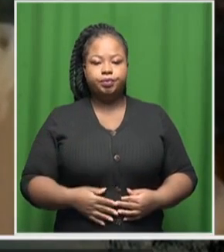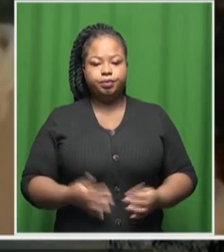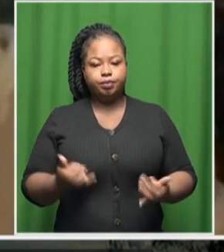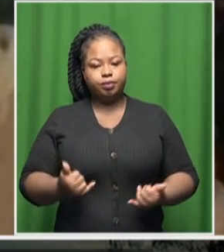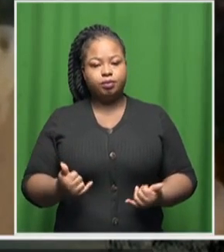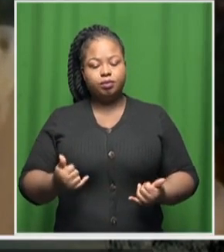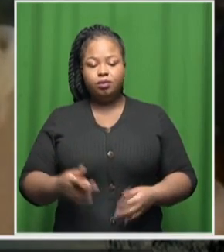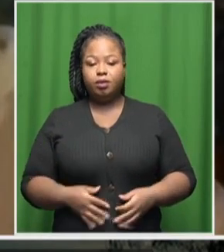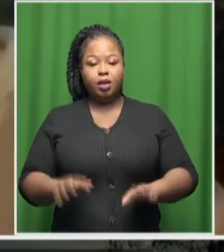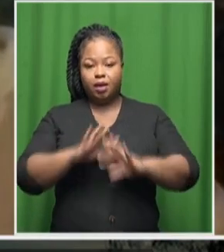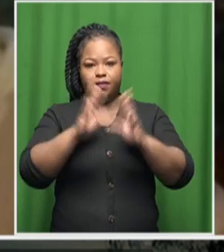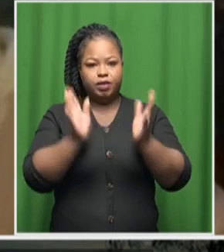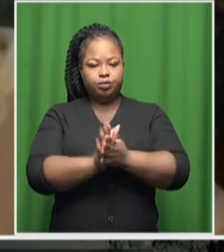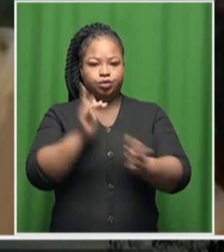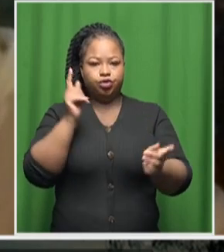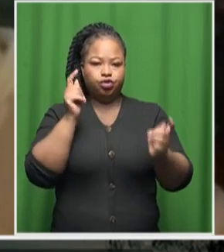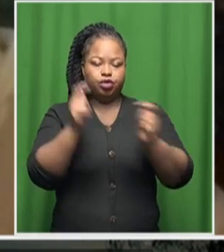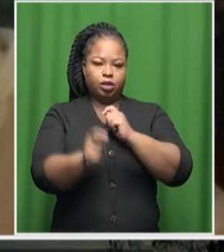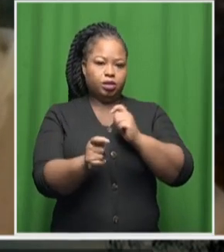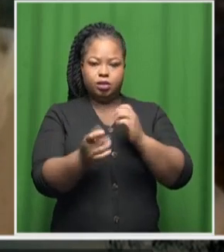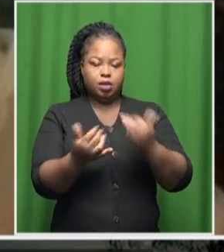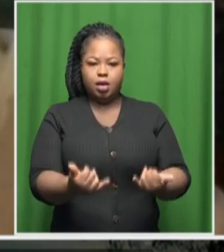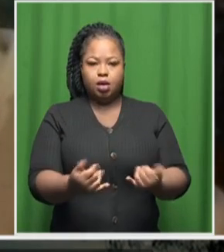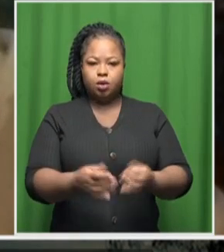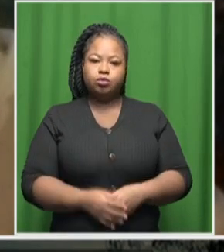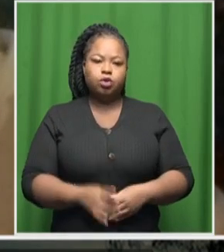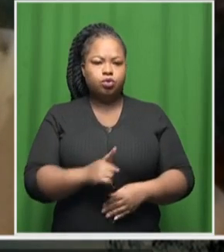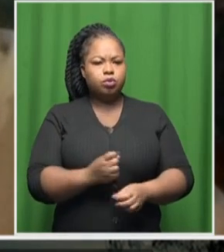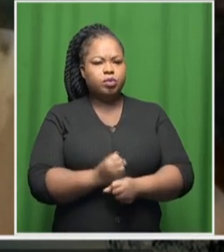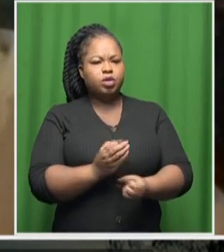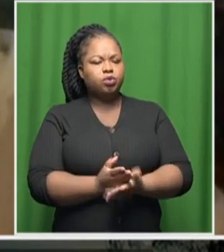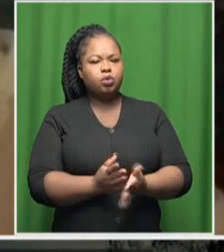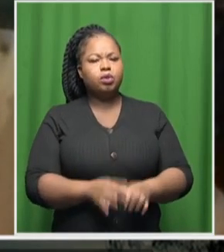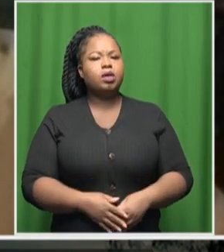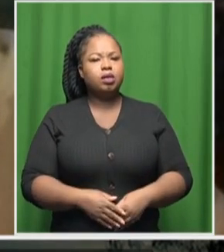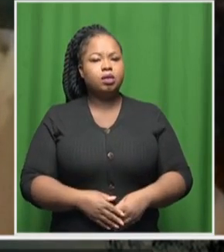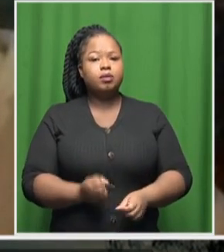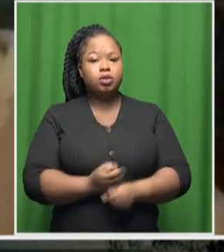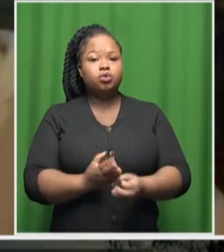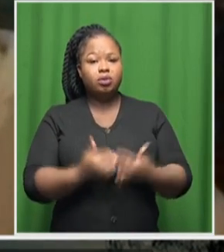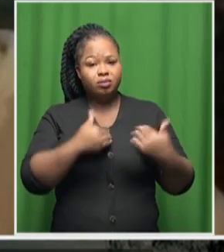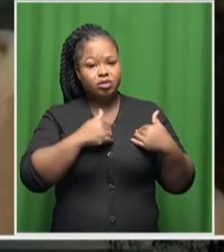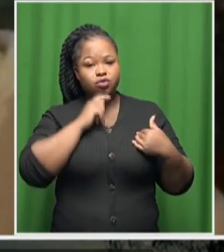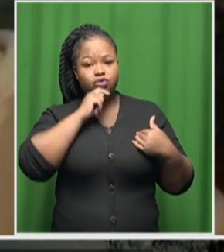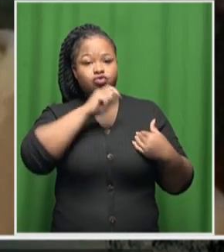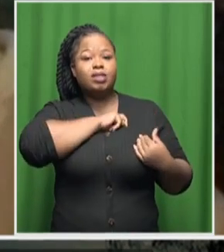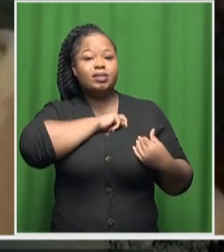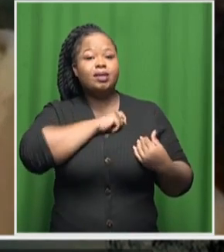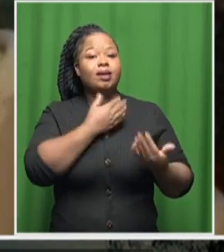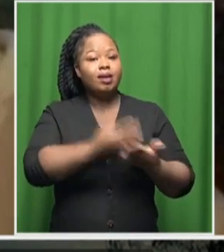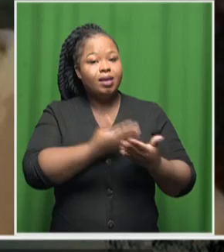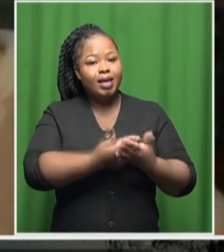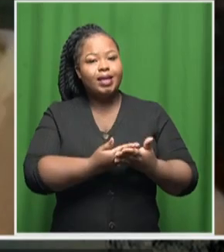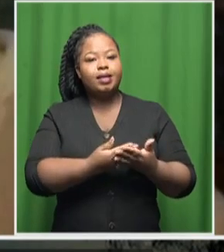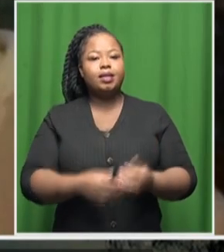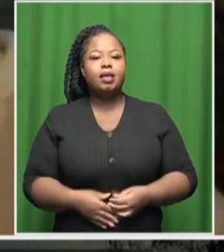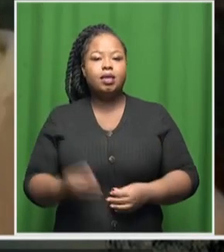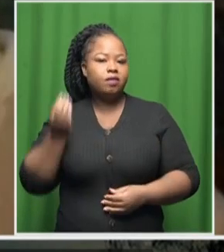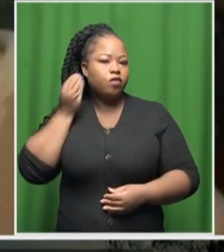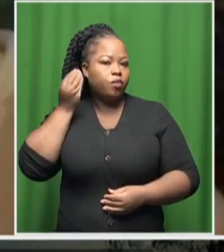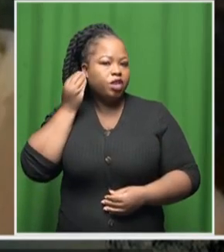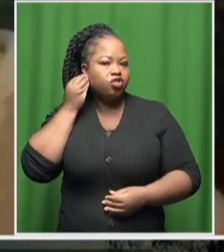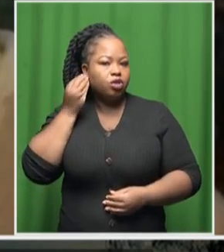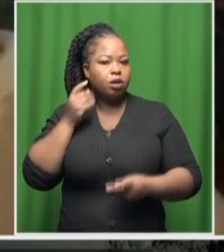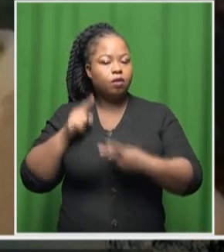change occurring, I mean, how do you ensure that the technology is firstly secure and reliable, and then what steps do you take to provide protect the data